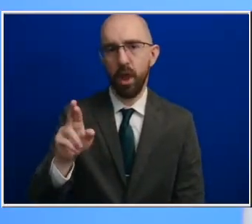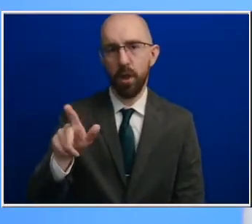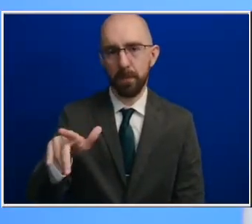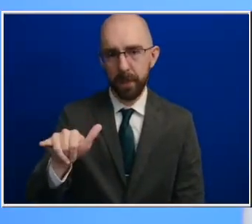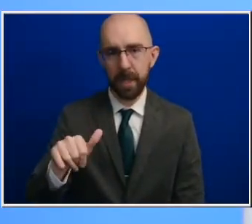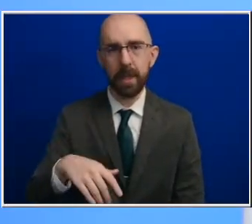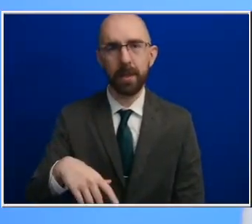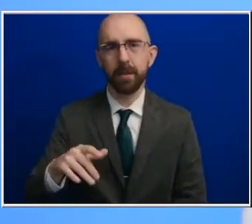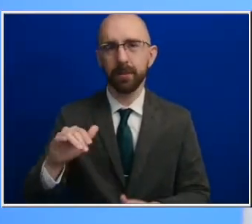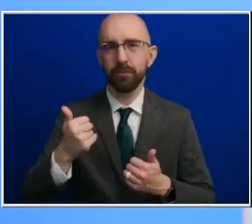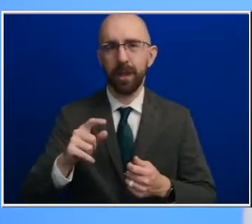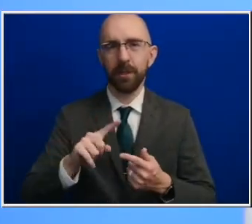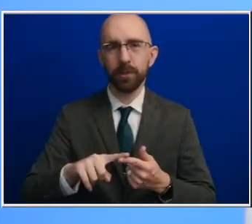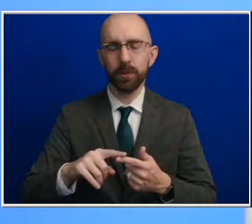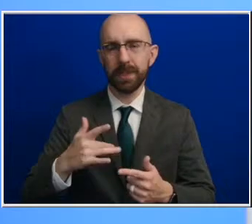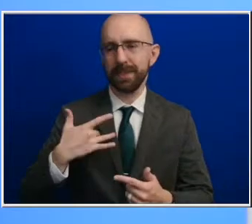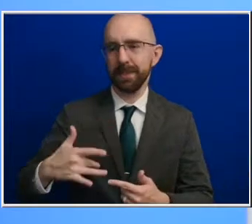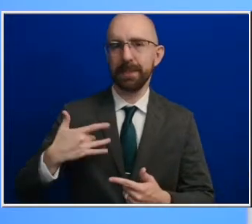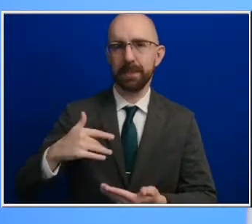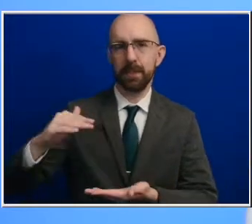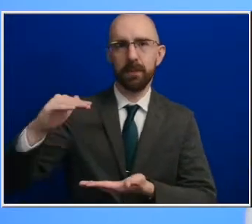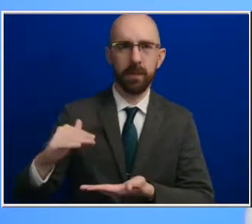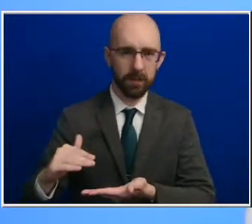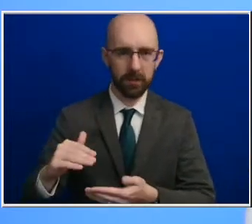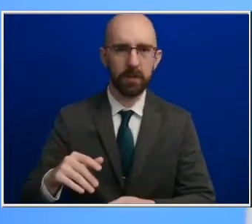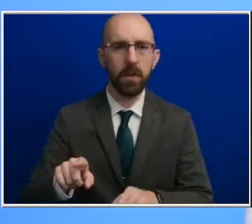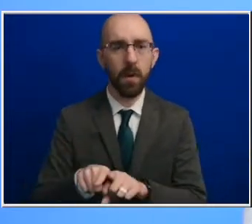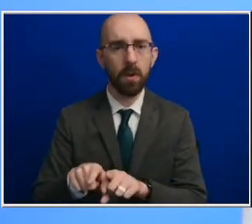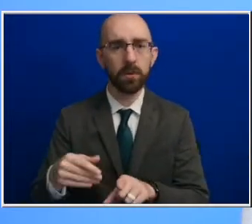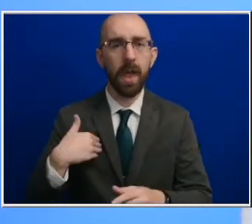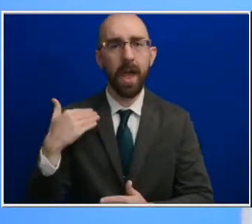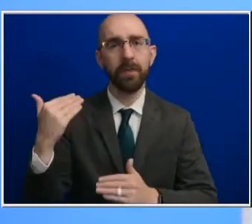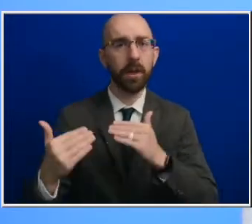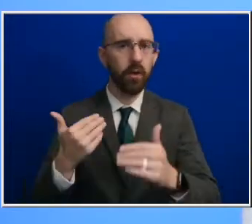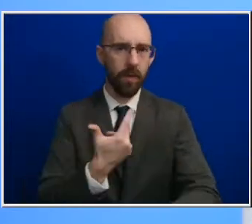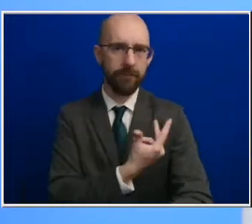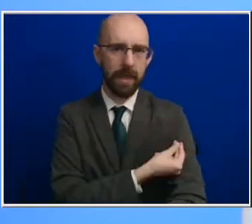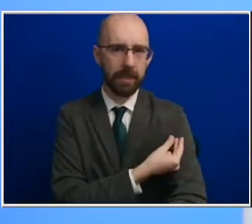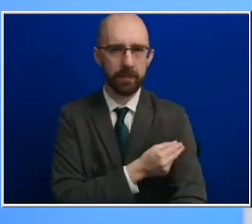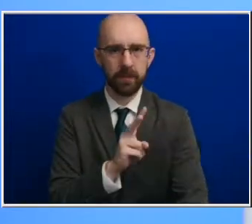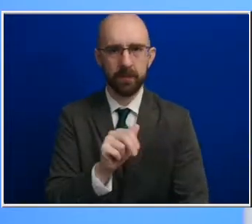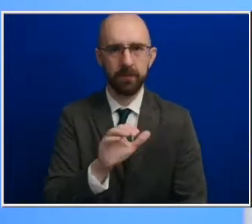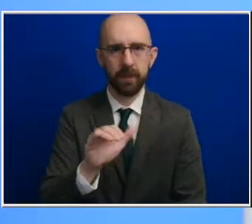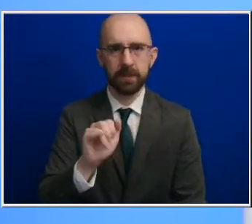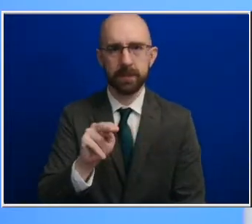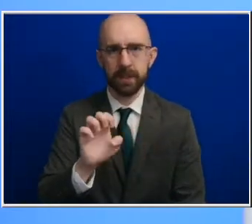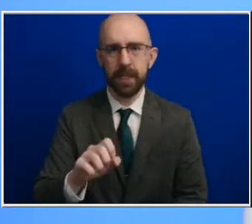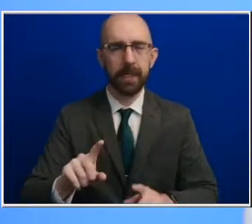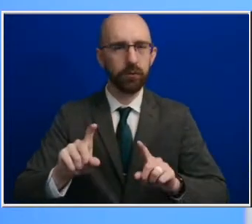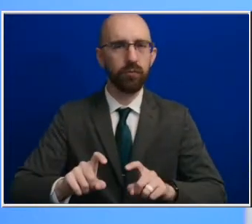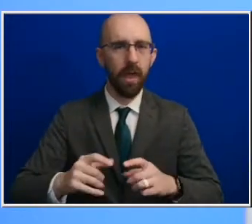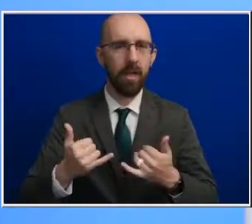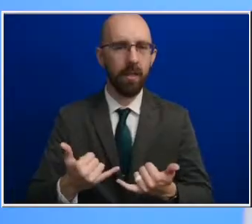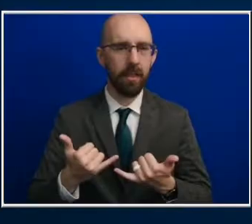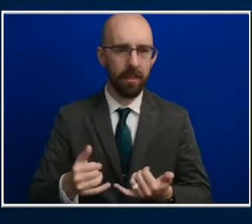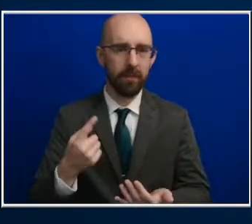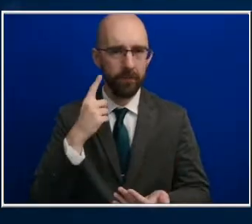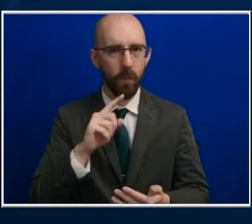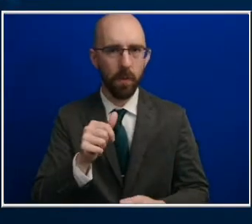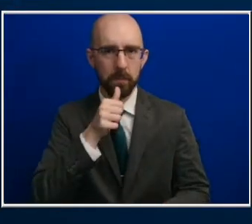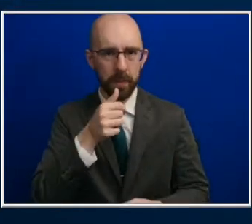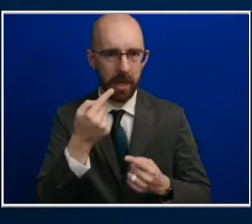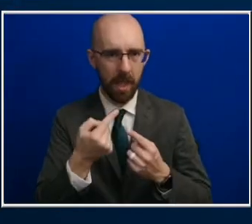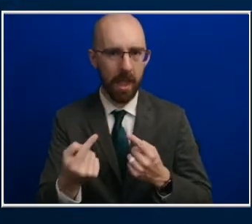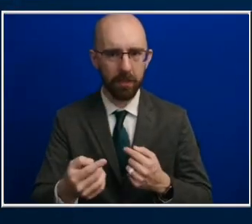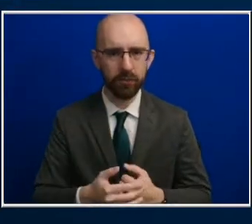desensitization trials in the region. And we do have the adult vaccine trial going on as well for peanut allergy. Pretty